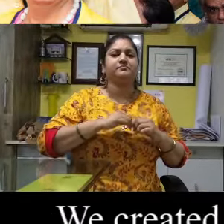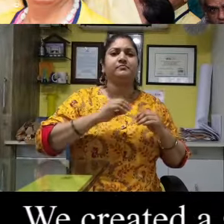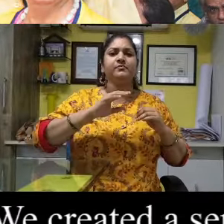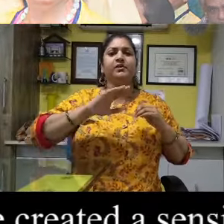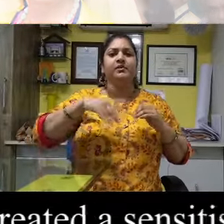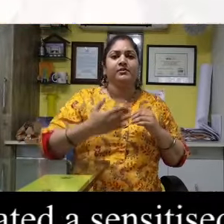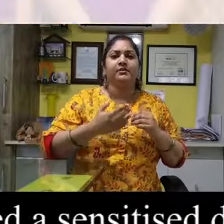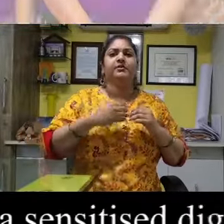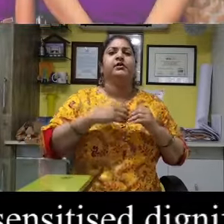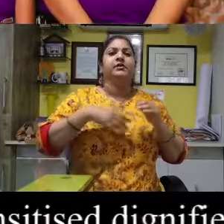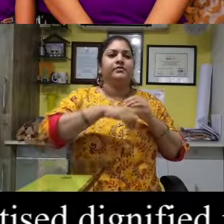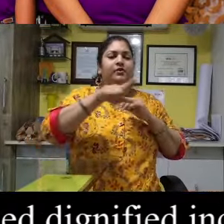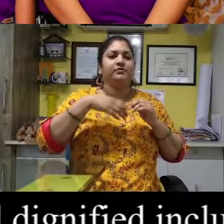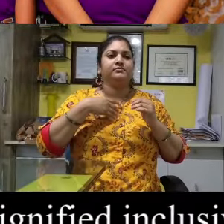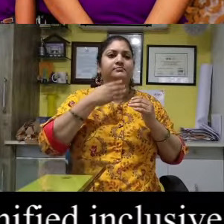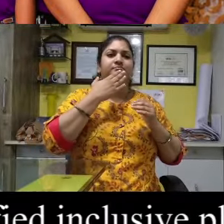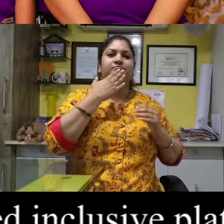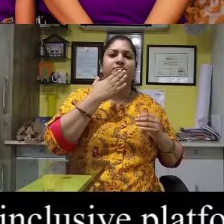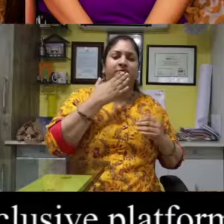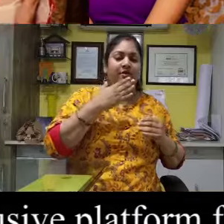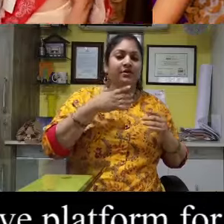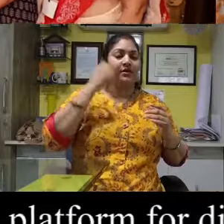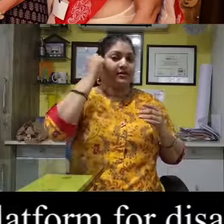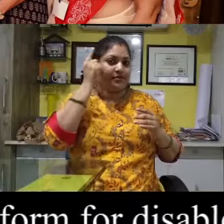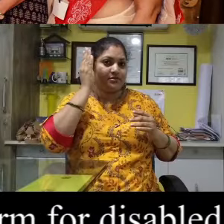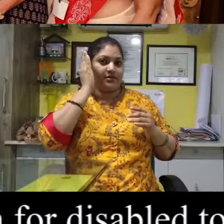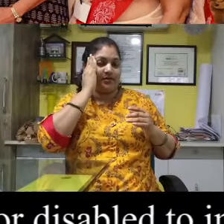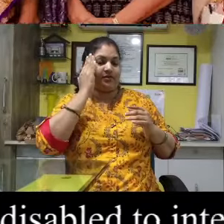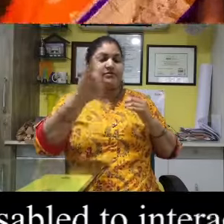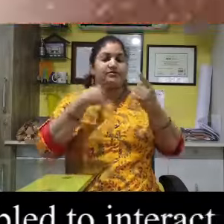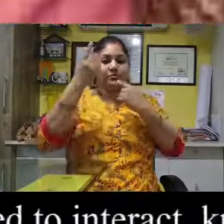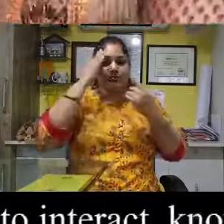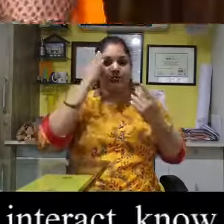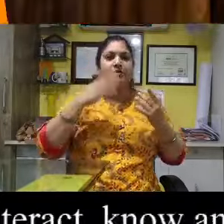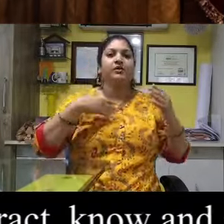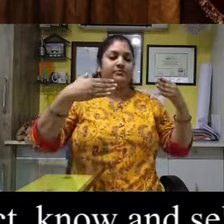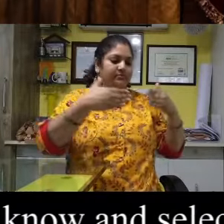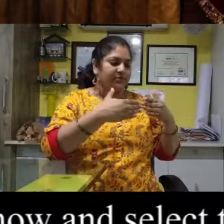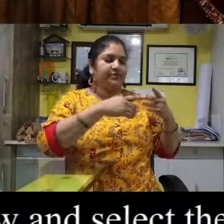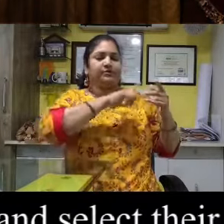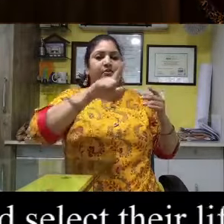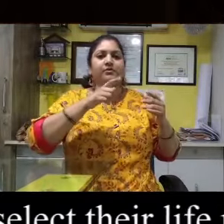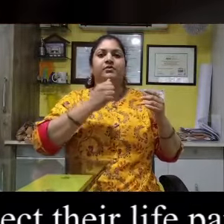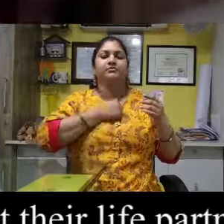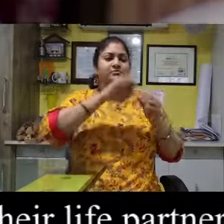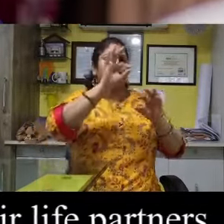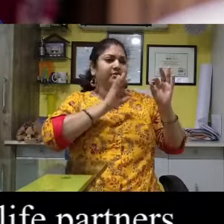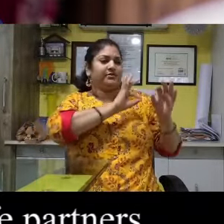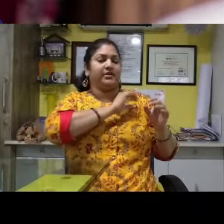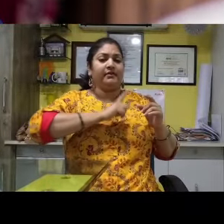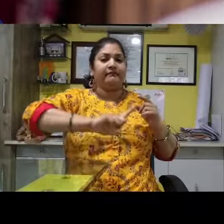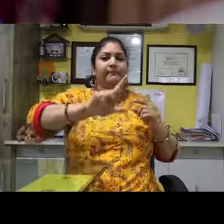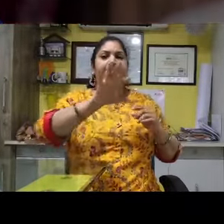a sensitized, dignified, inclusive platform for disabled to interact, know, and select their life